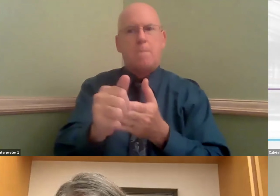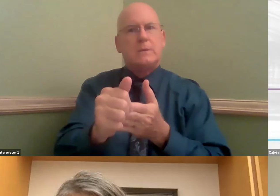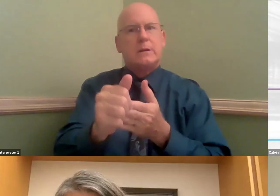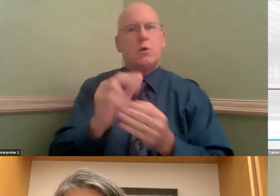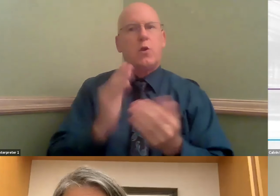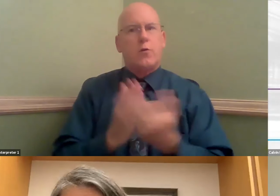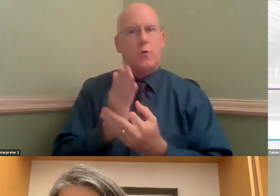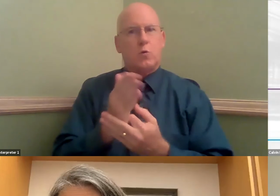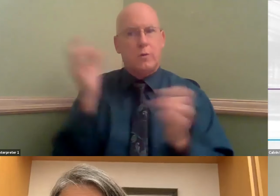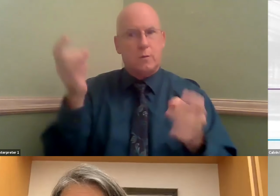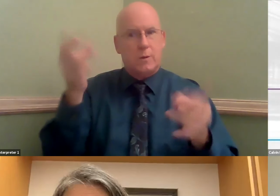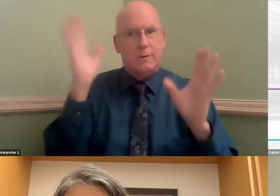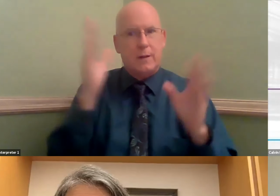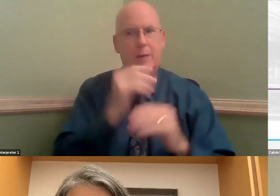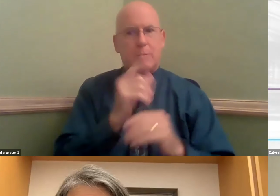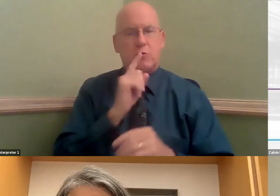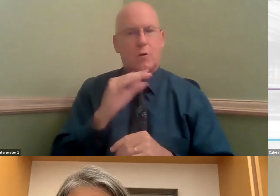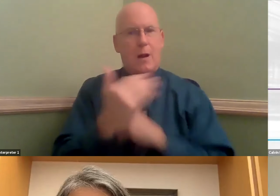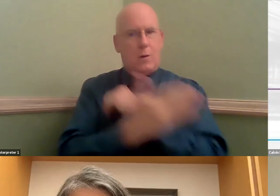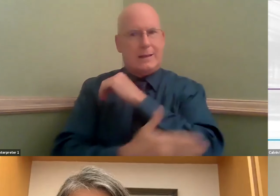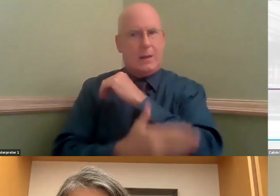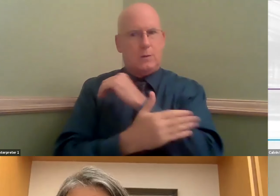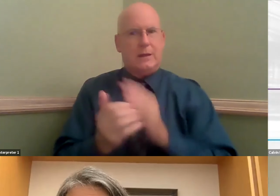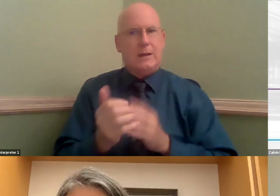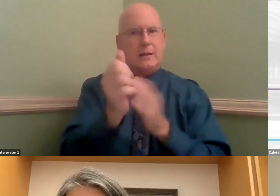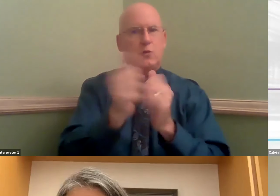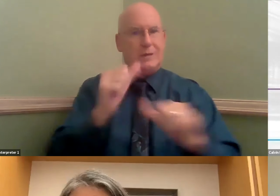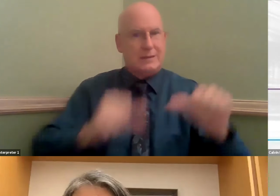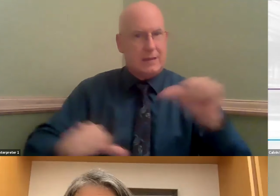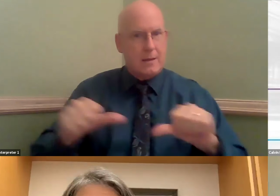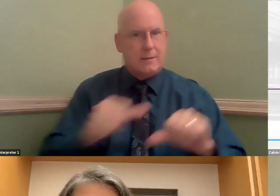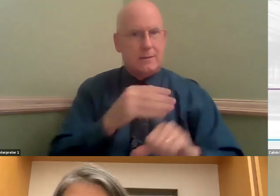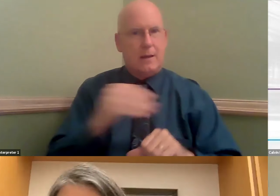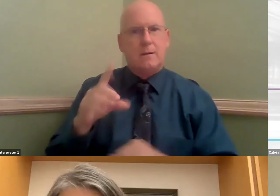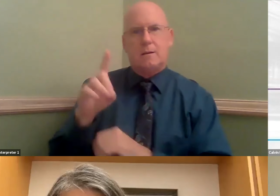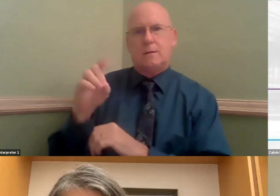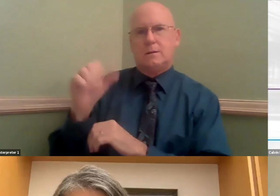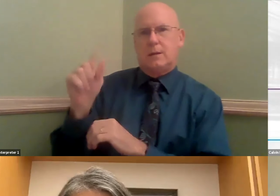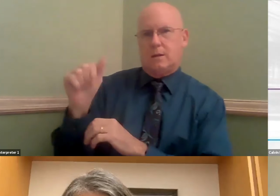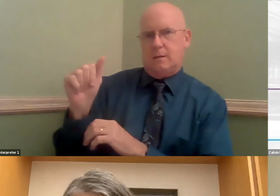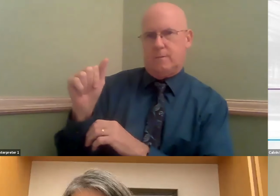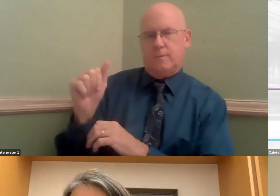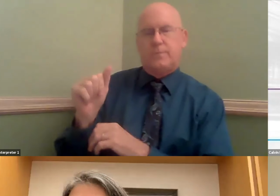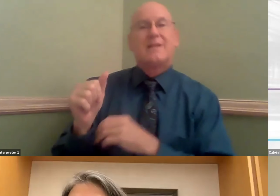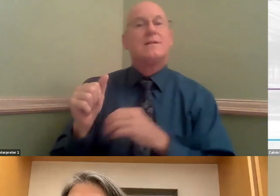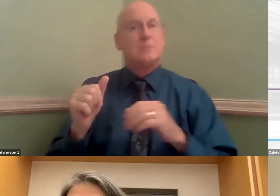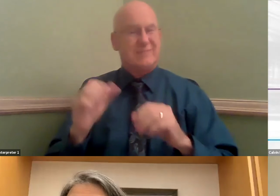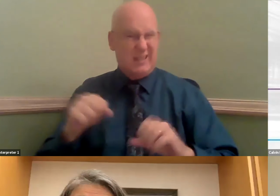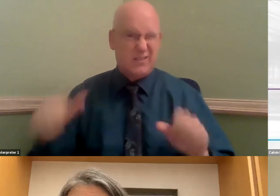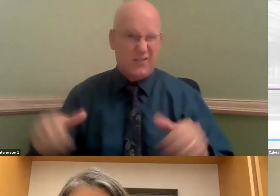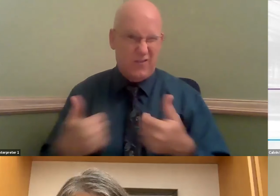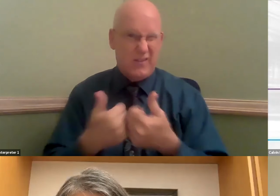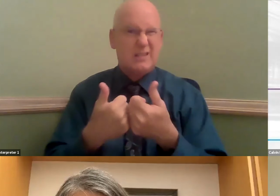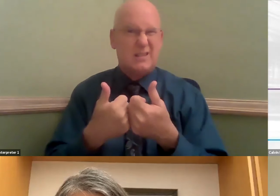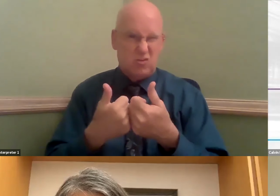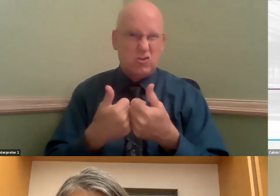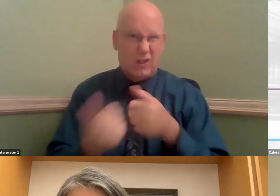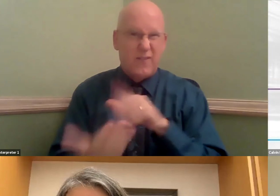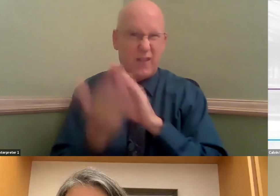crisis, and to ensure that our county leads with science and data. And so despite the challenges we face, I am